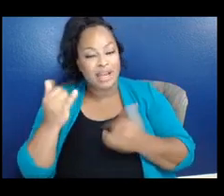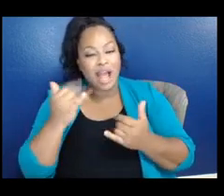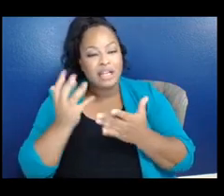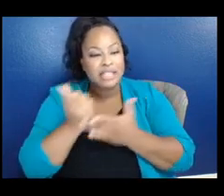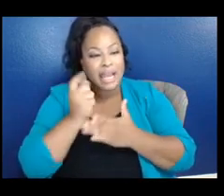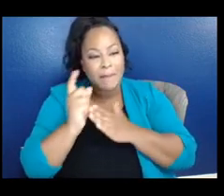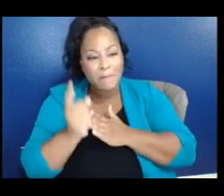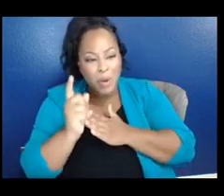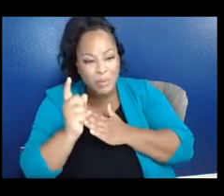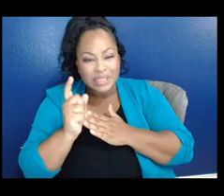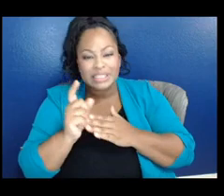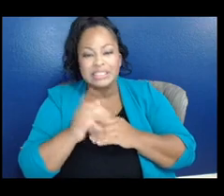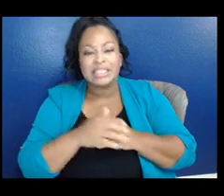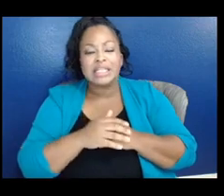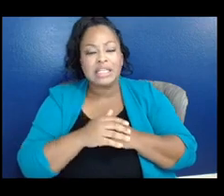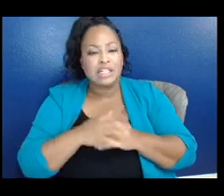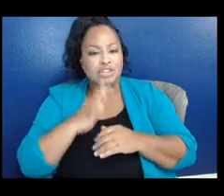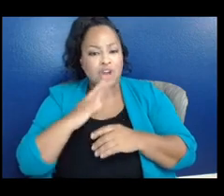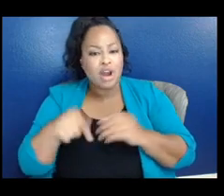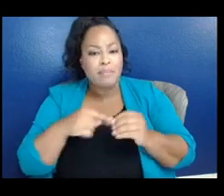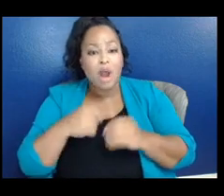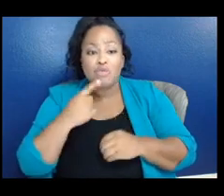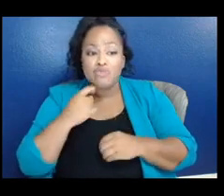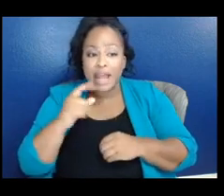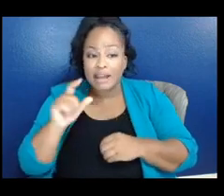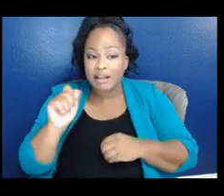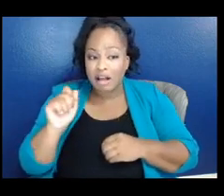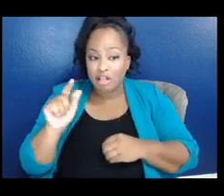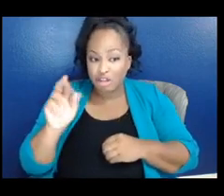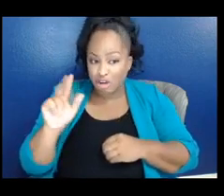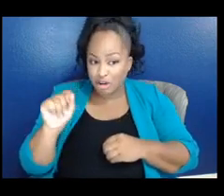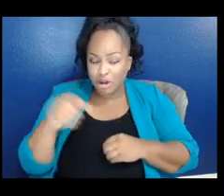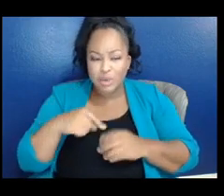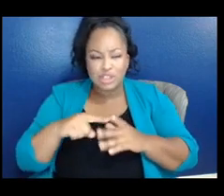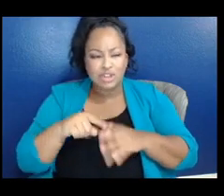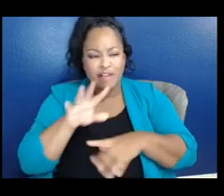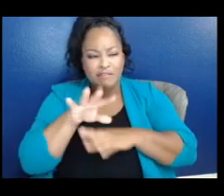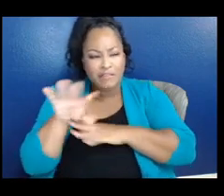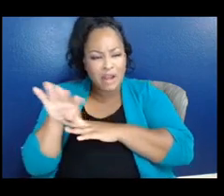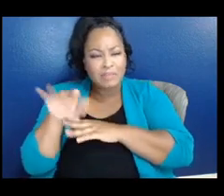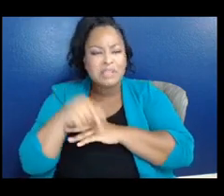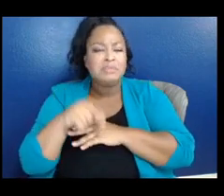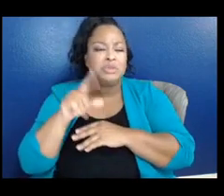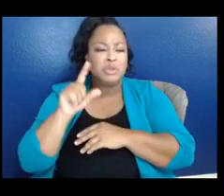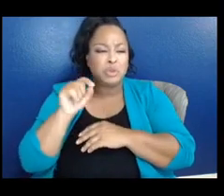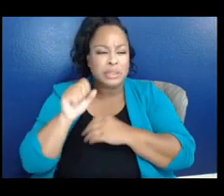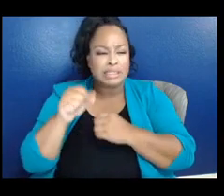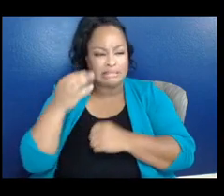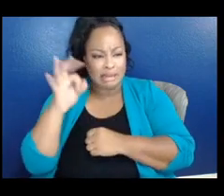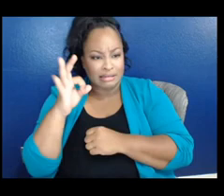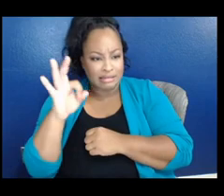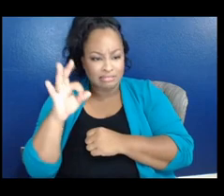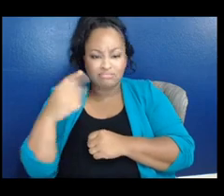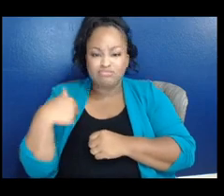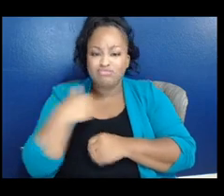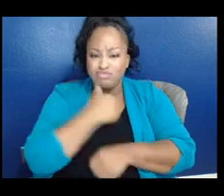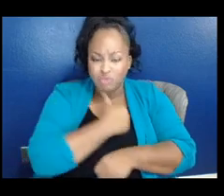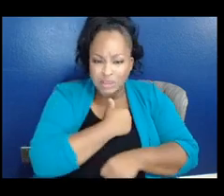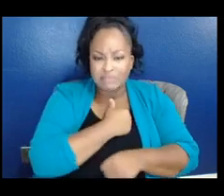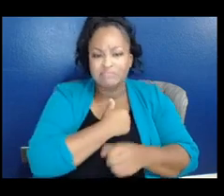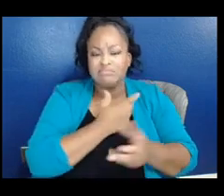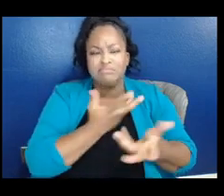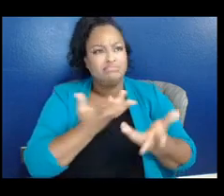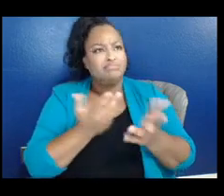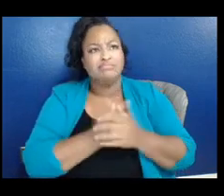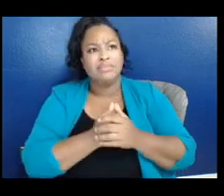to talk about Red Alert. We started filming Red Alert in 2019. We've been to, oh